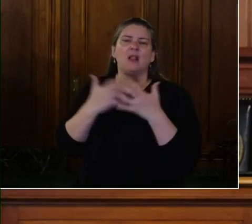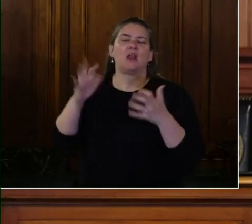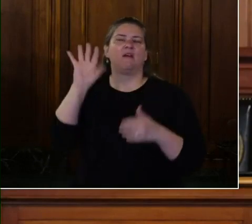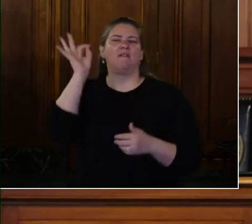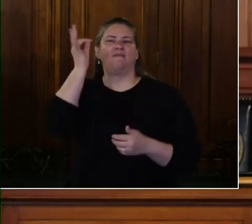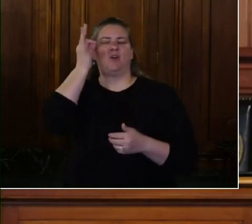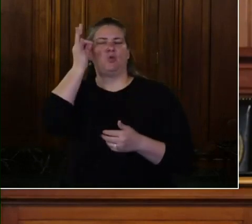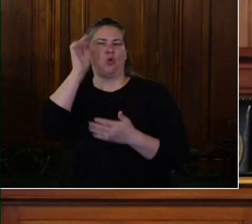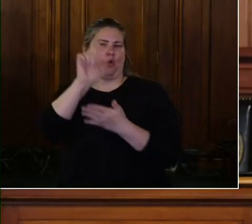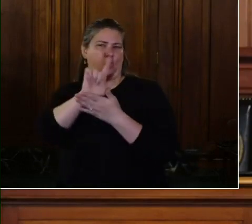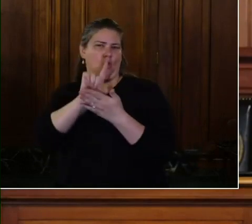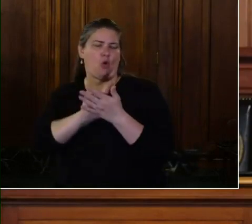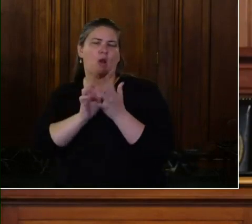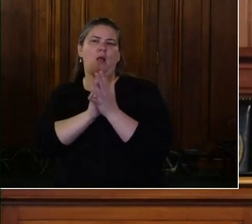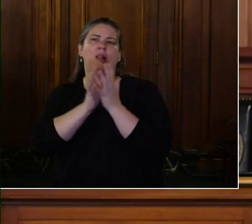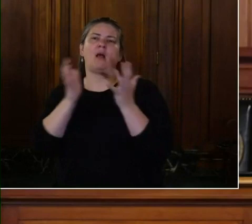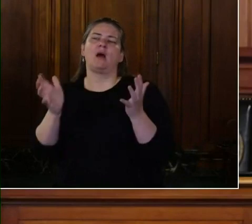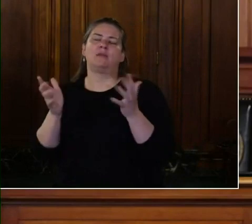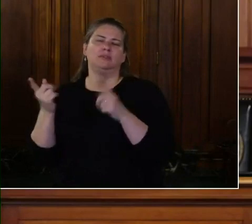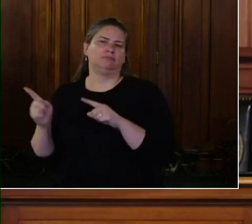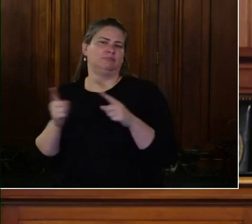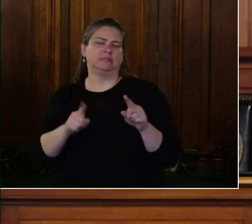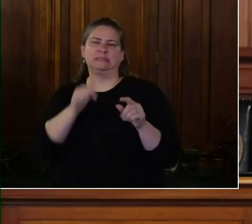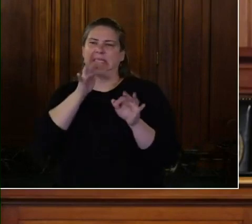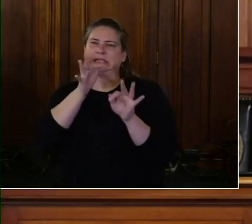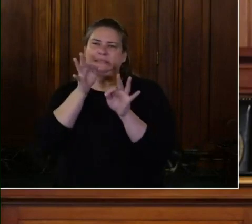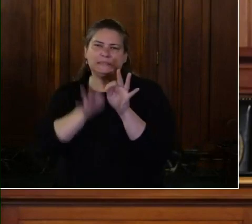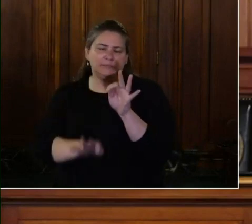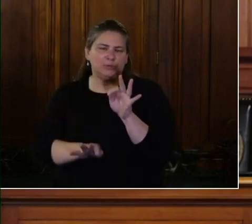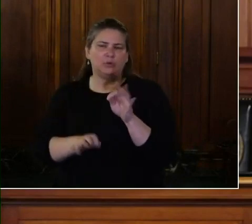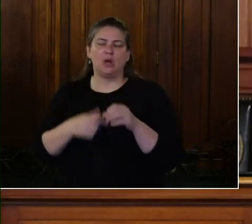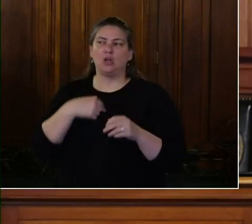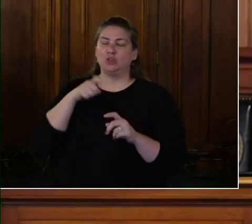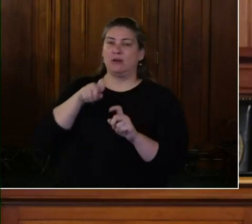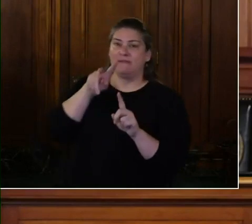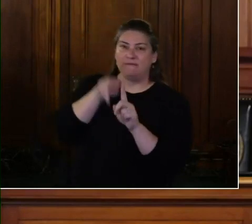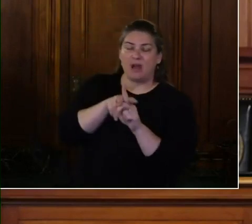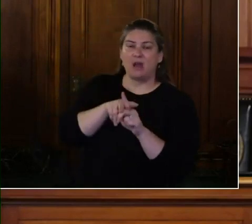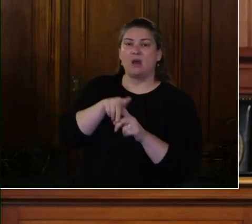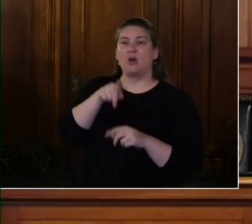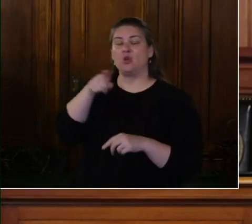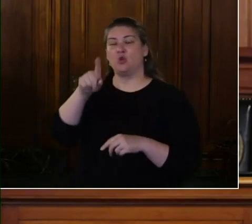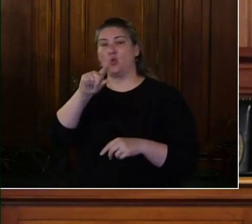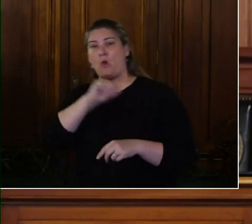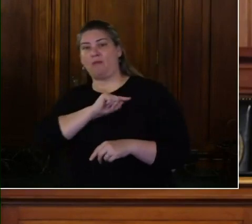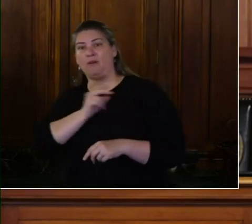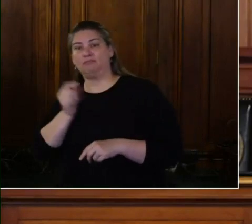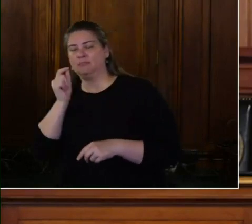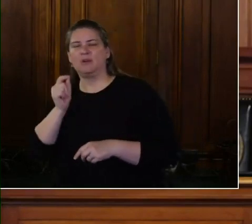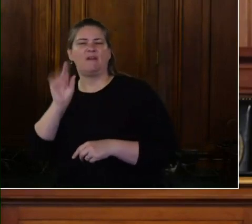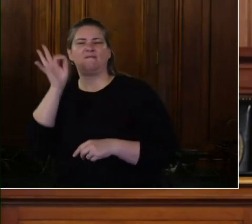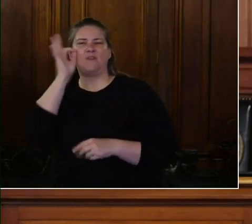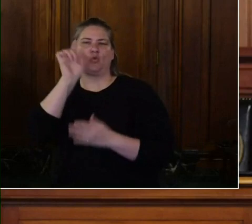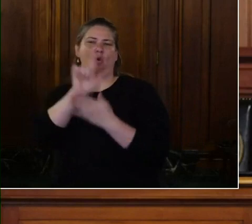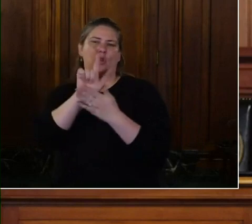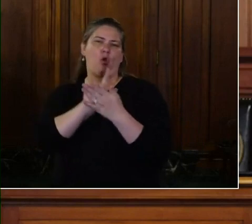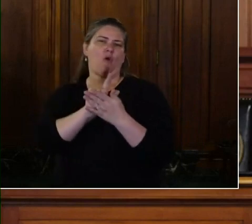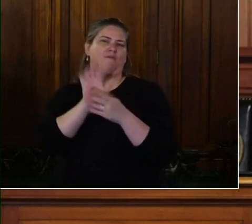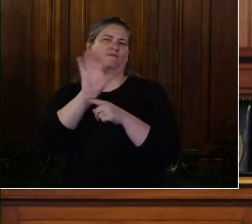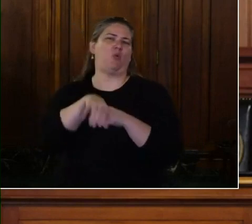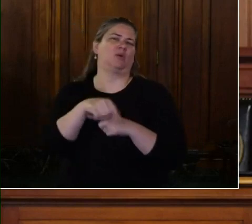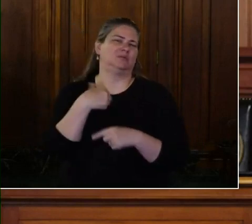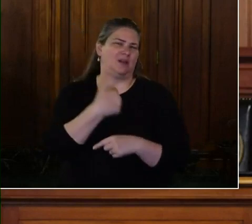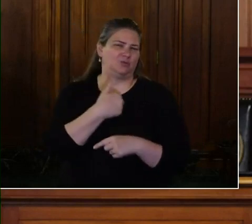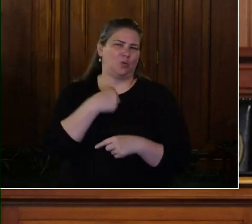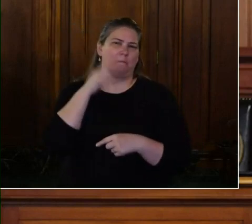law and a lot of hurdles with these. It's not as simple as you file something and you qualify. Federal law makes us take a number of steps,